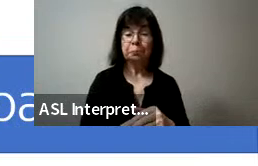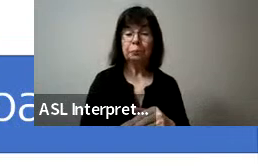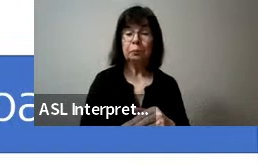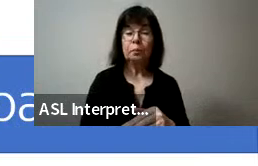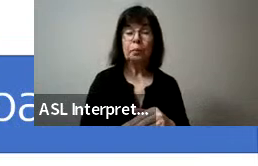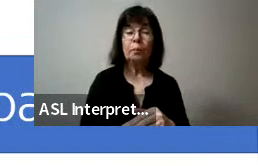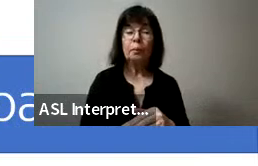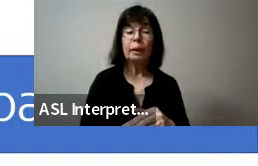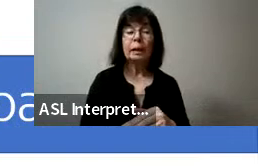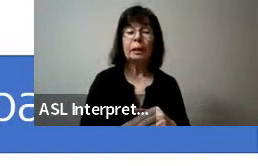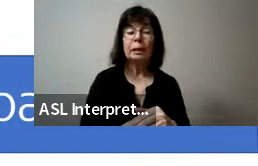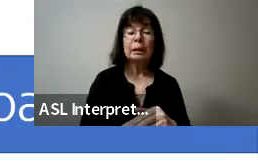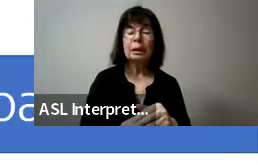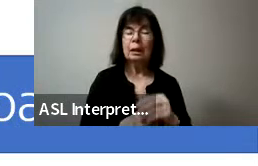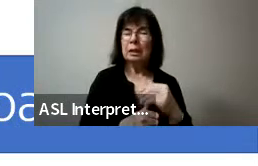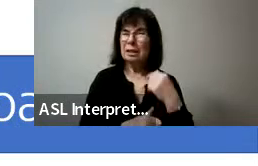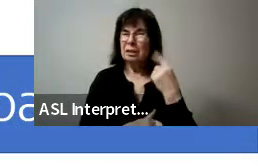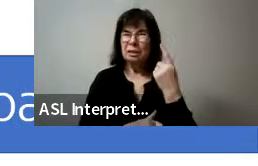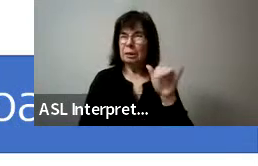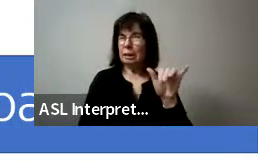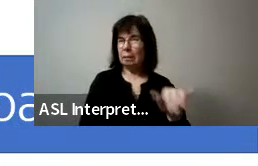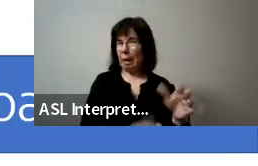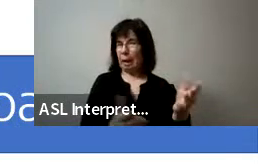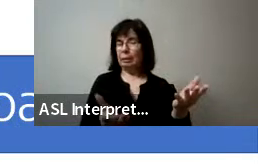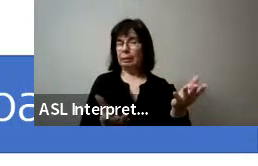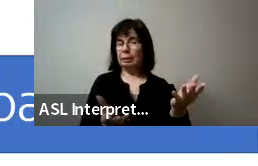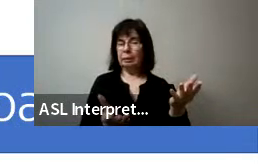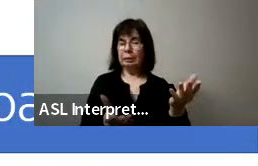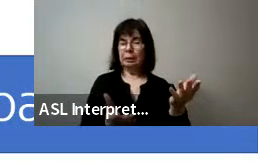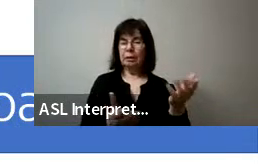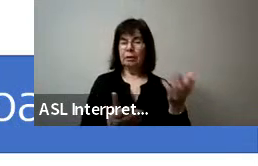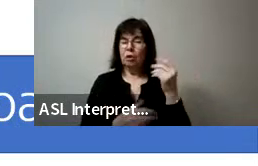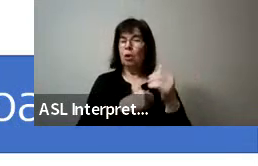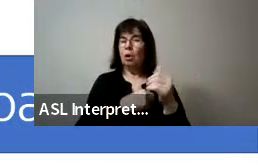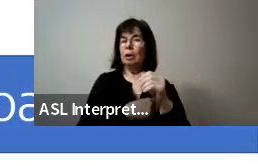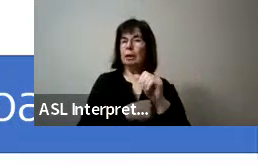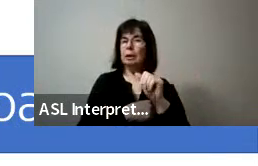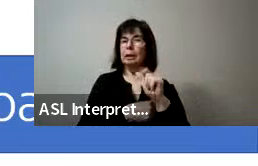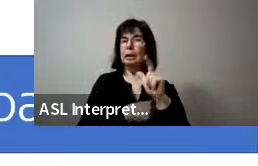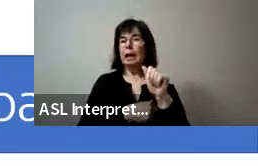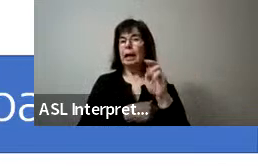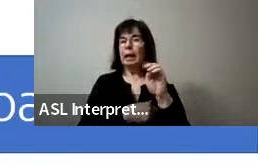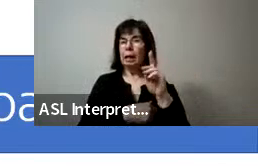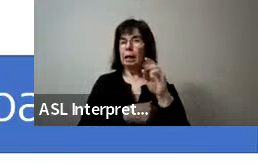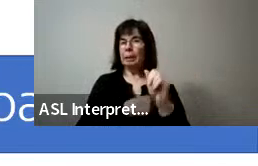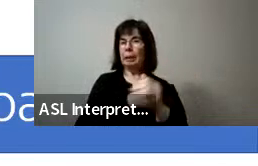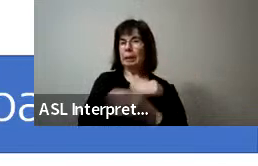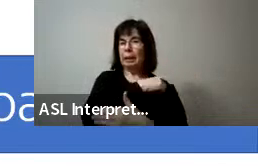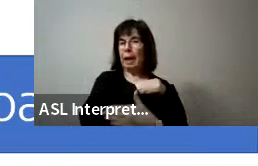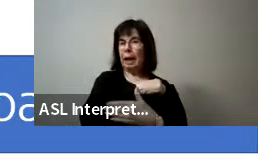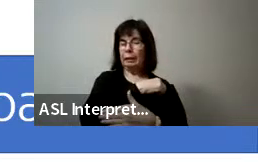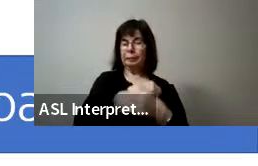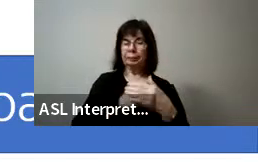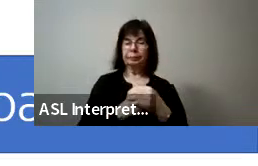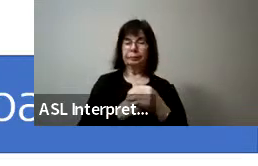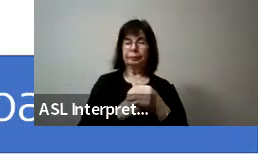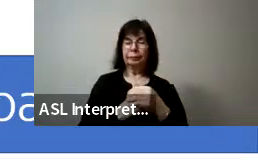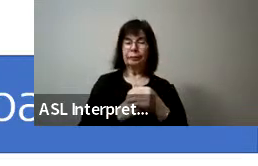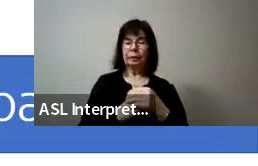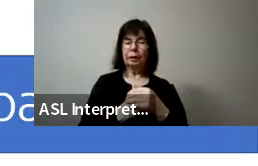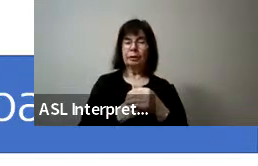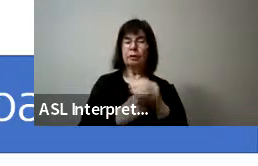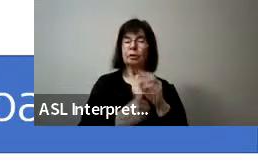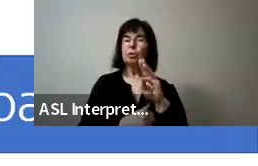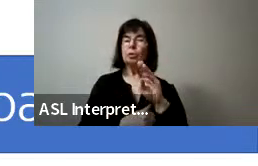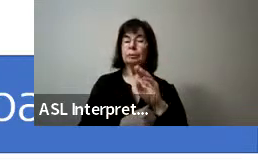And so what does it look like for SSA and for Alameda County, so specifically for the Workforce and Benefits Administration? So we have